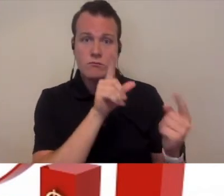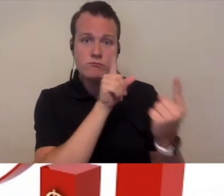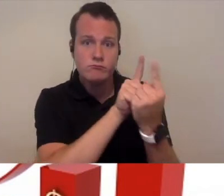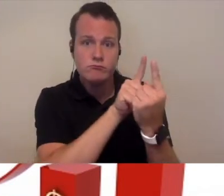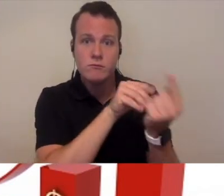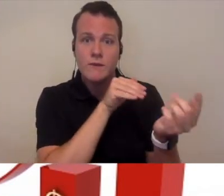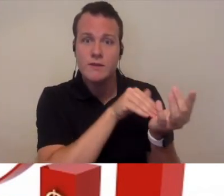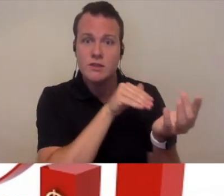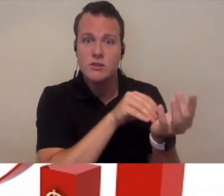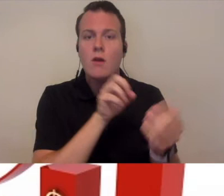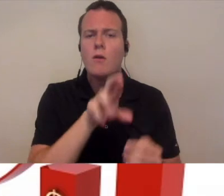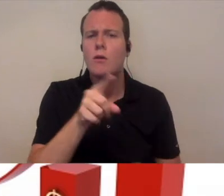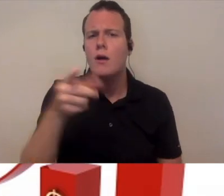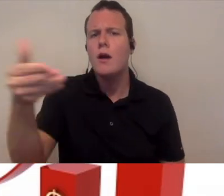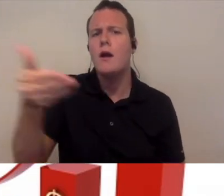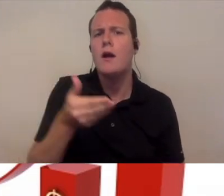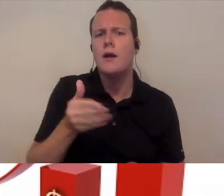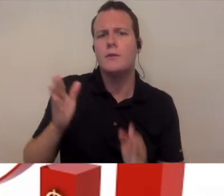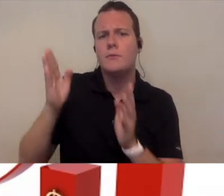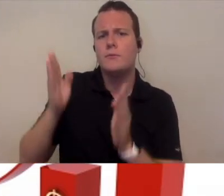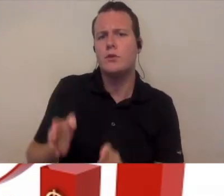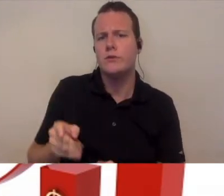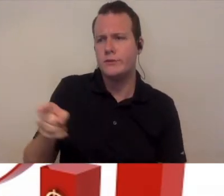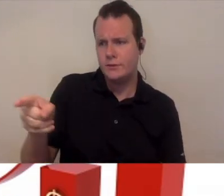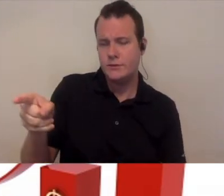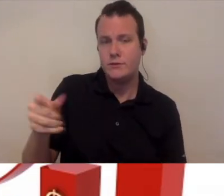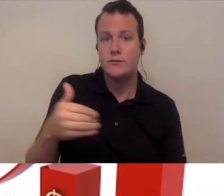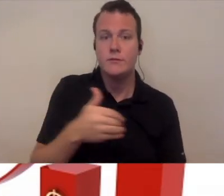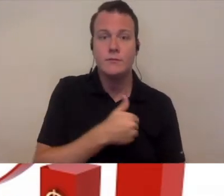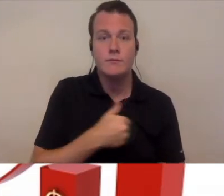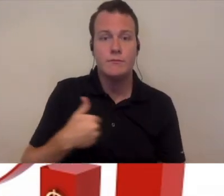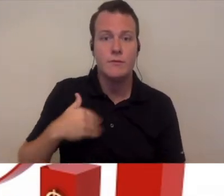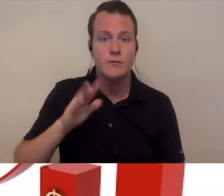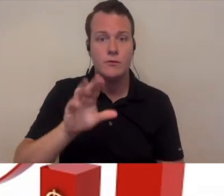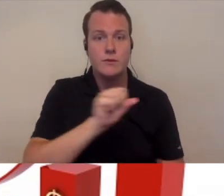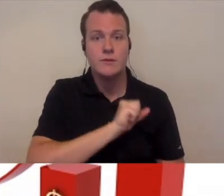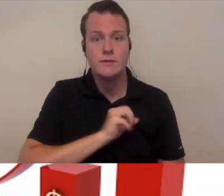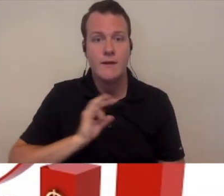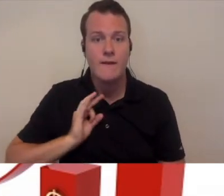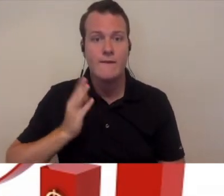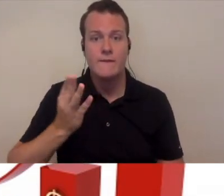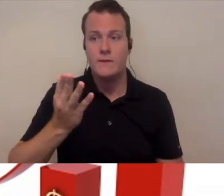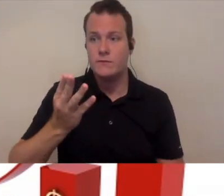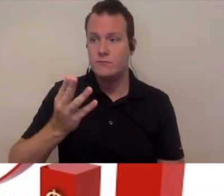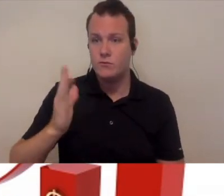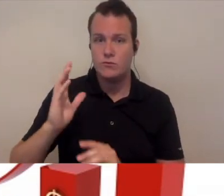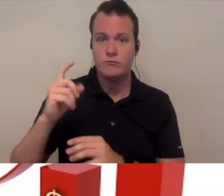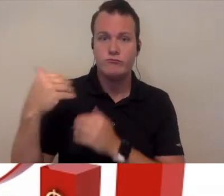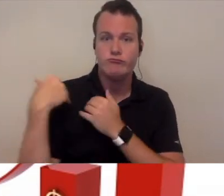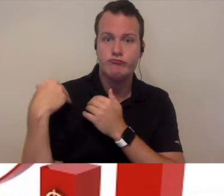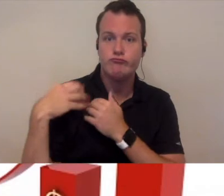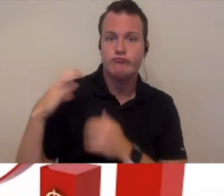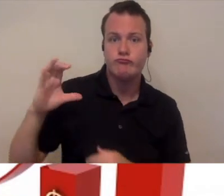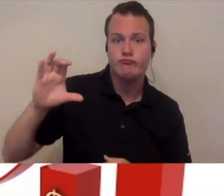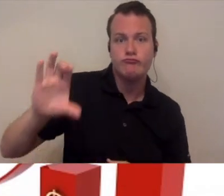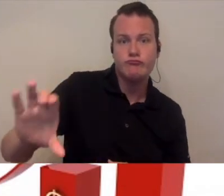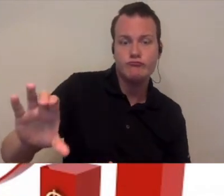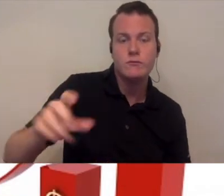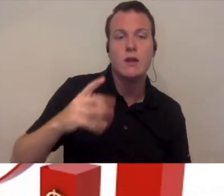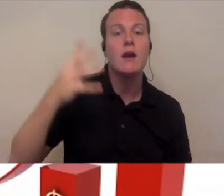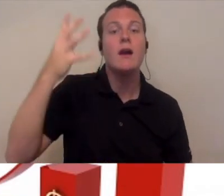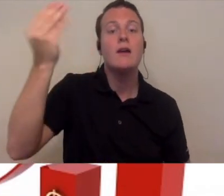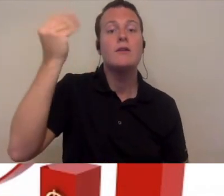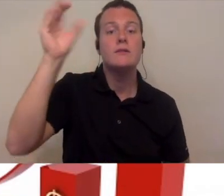physicians, or are you going to hire somebody? Are you going to utilize a member of your staff? Are you going to hire maybe an outside company? Because